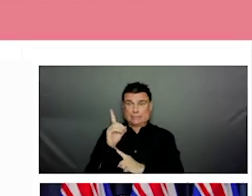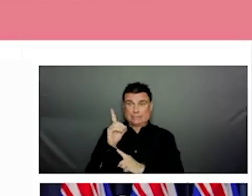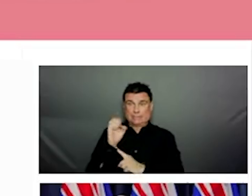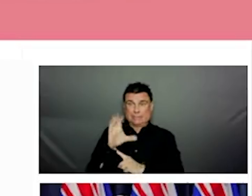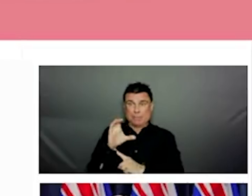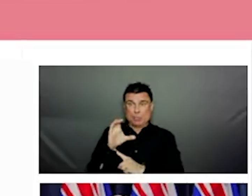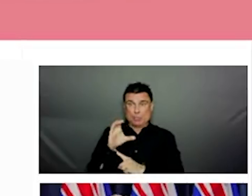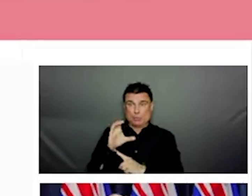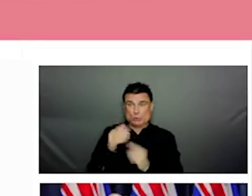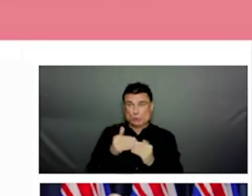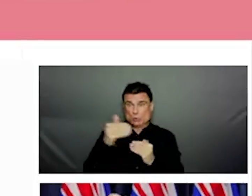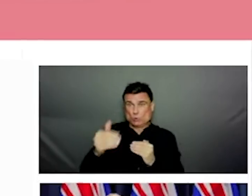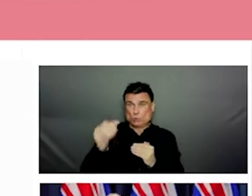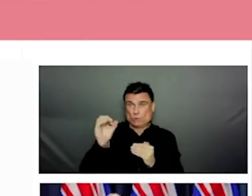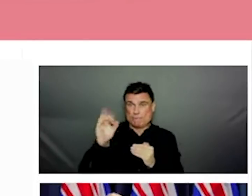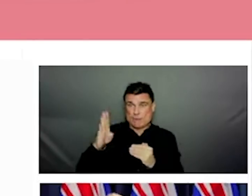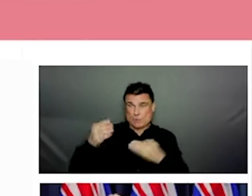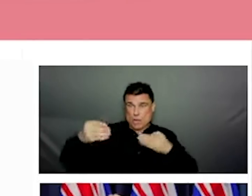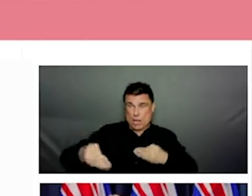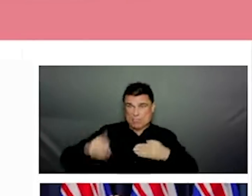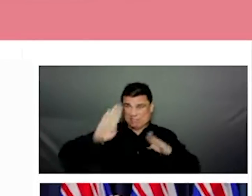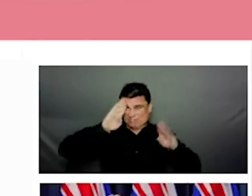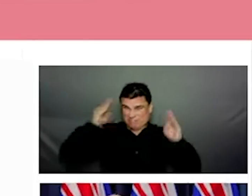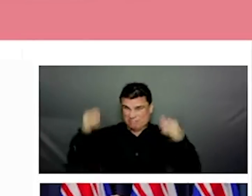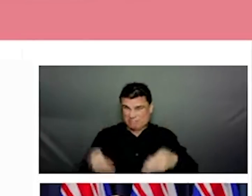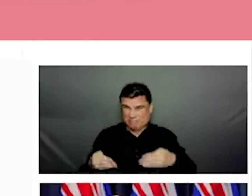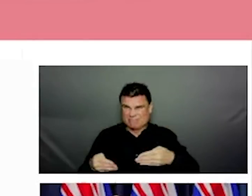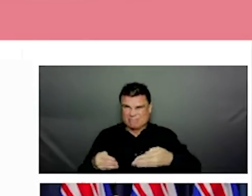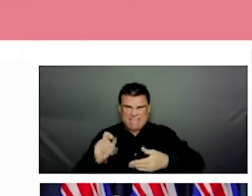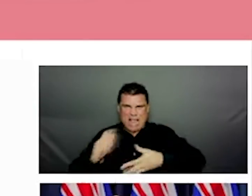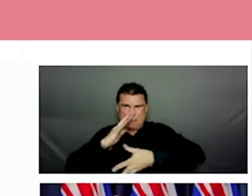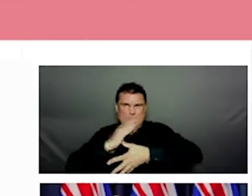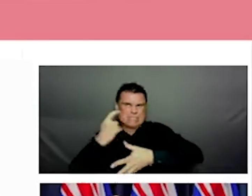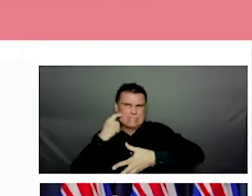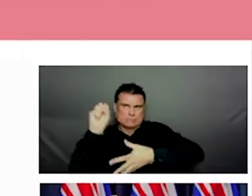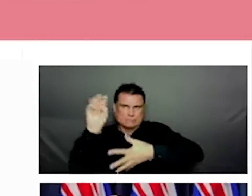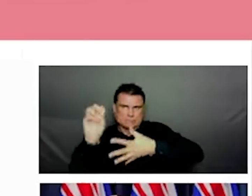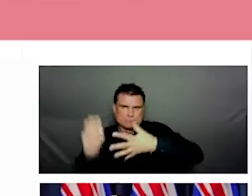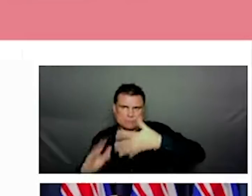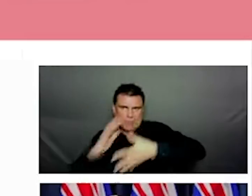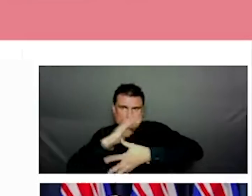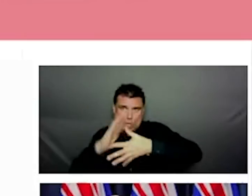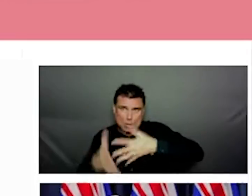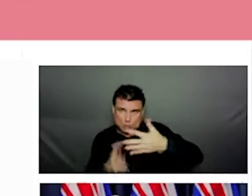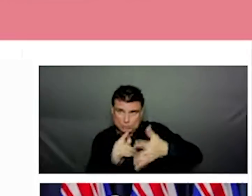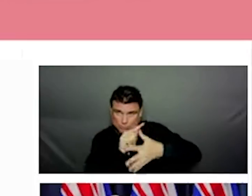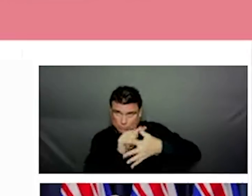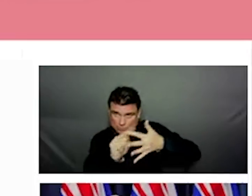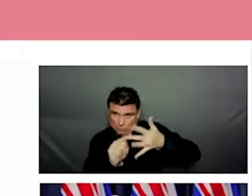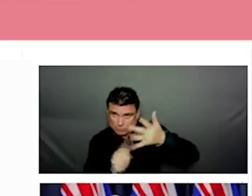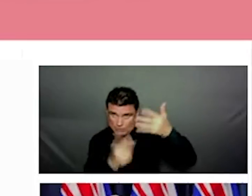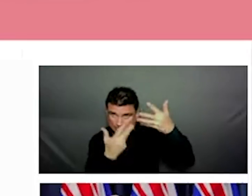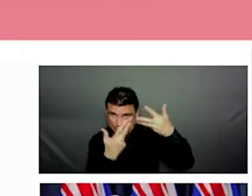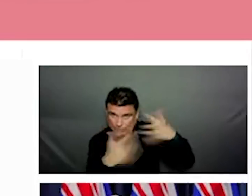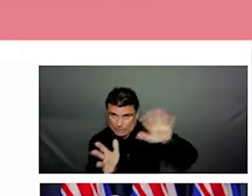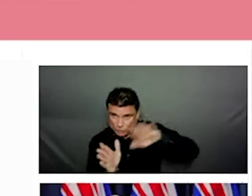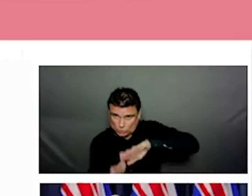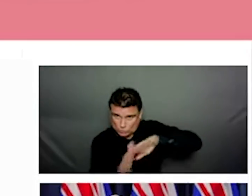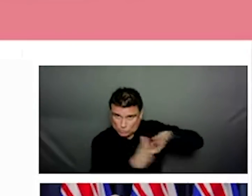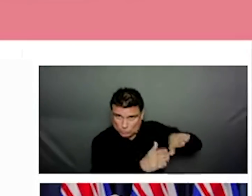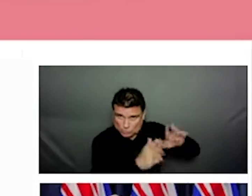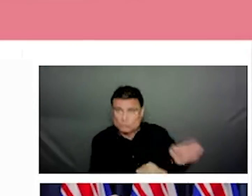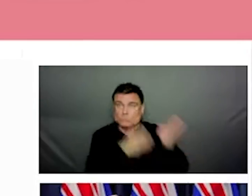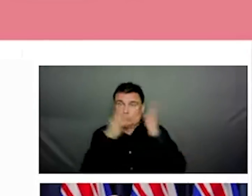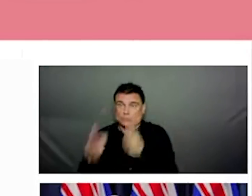into priority populations that are also the same ones we were talking about for the following 2